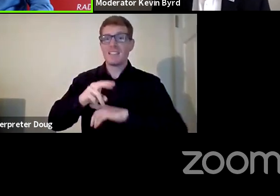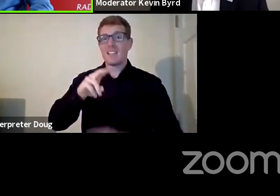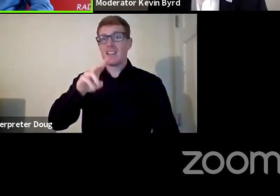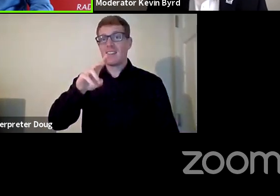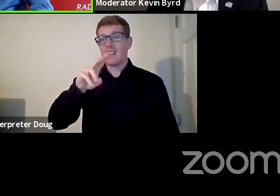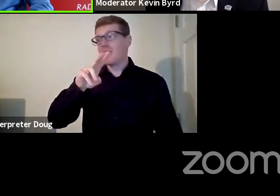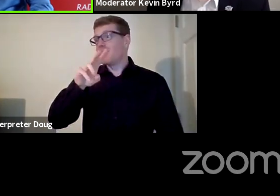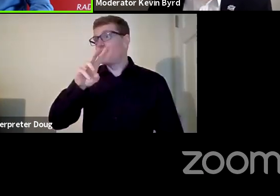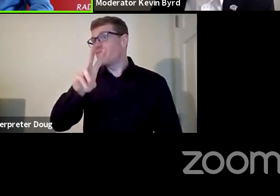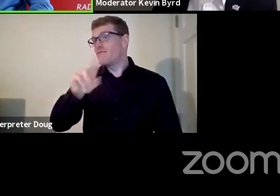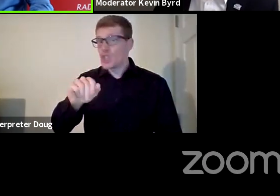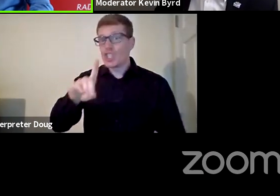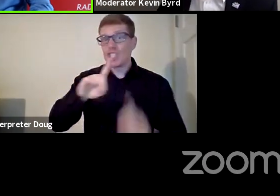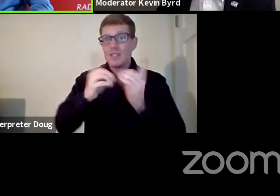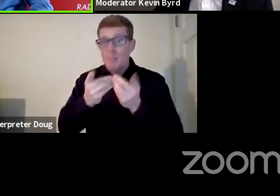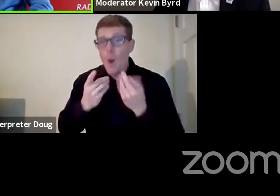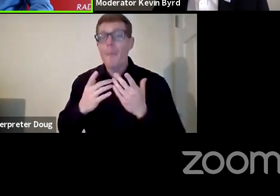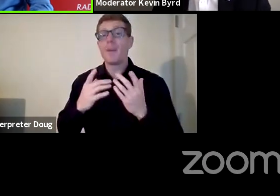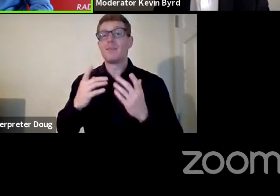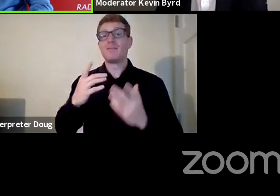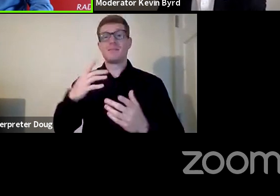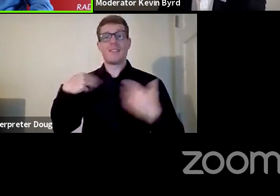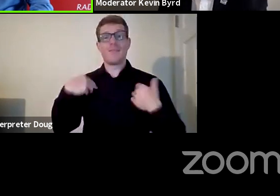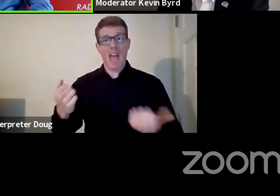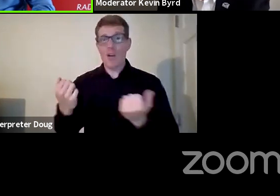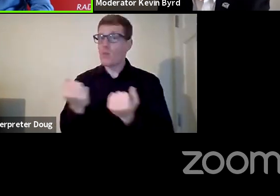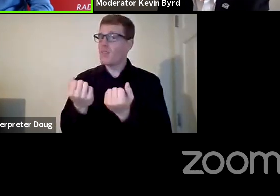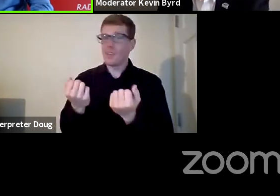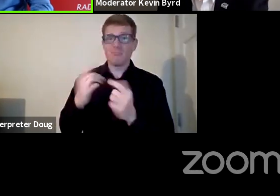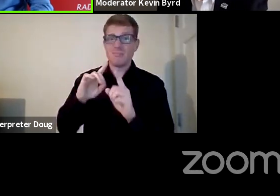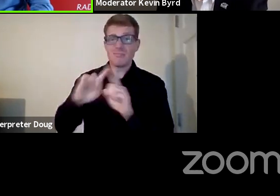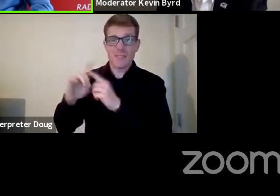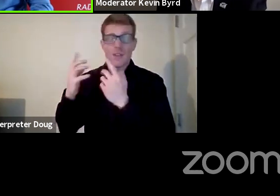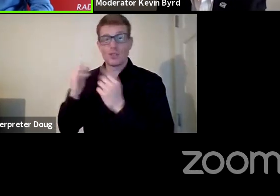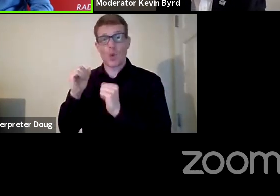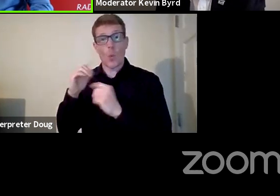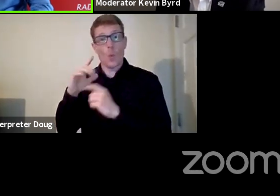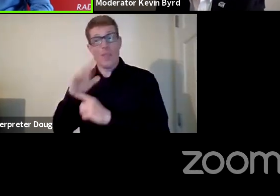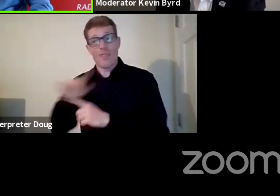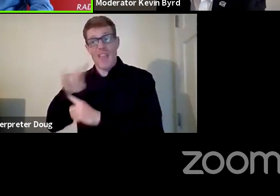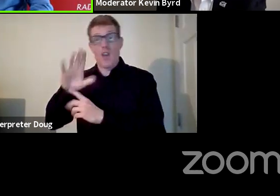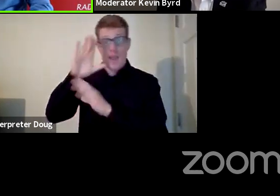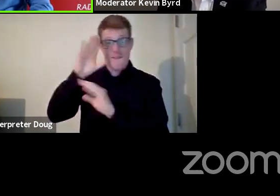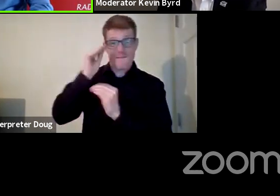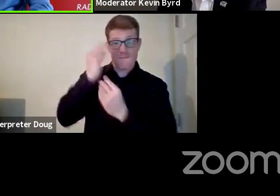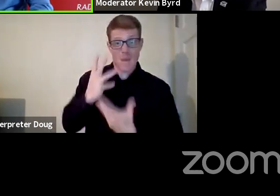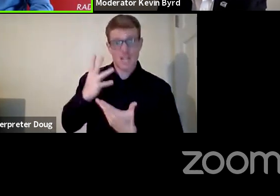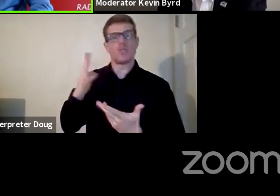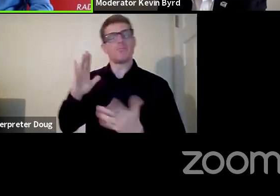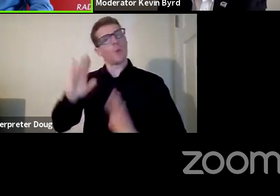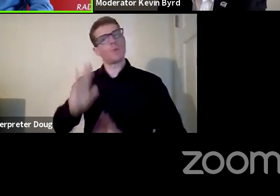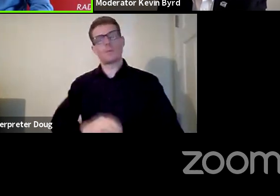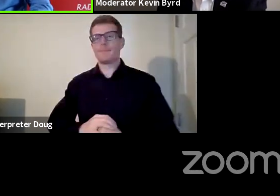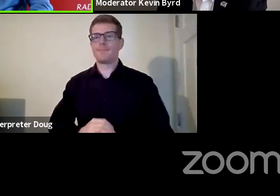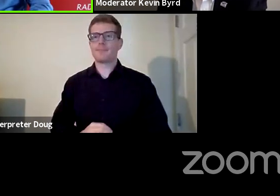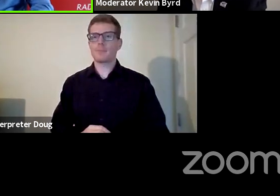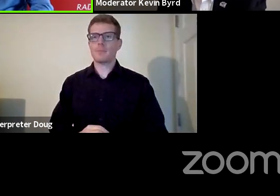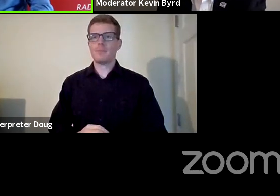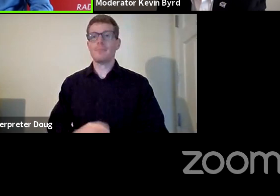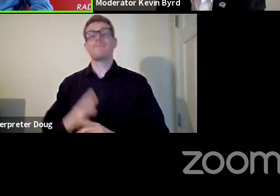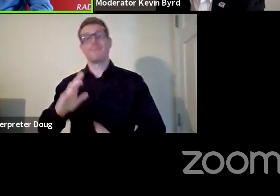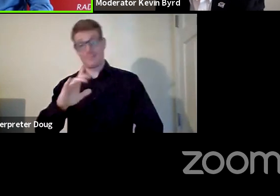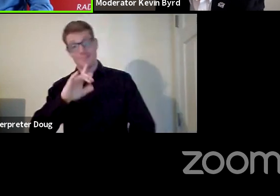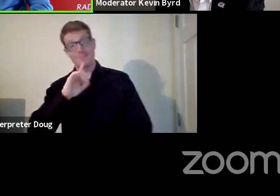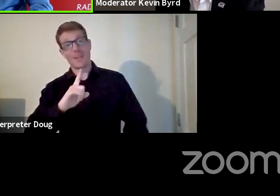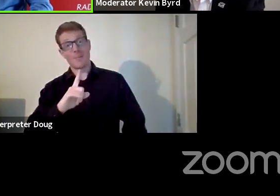Kevin, I will also say to you that Tim and I have had several calls back and forth and communicating about a number of issues that's on his mind